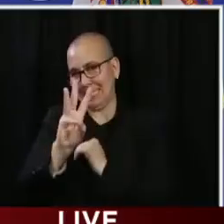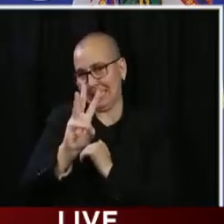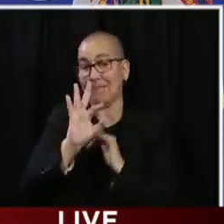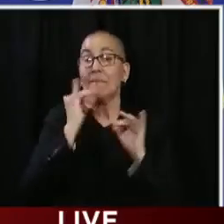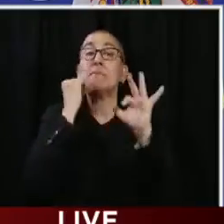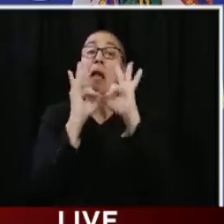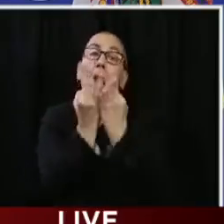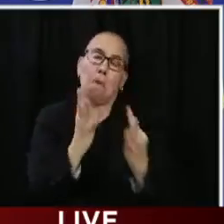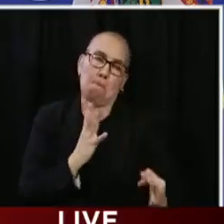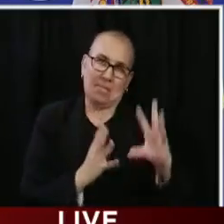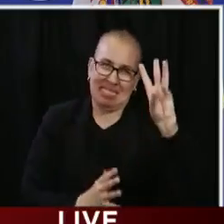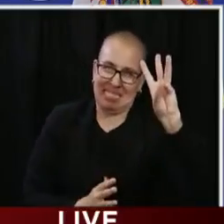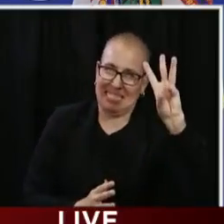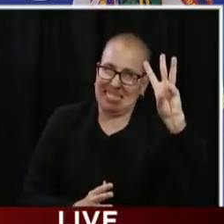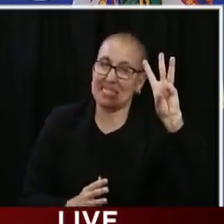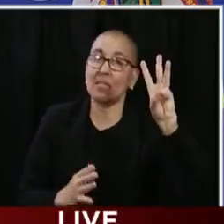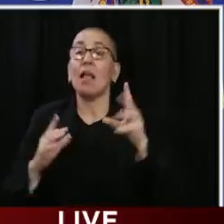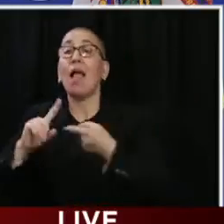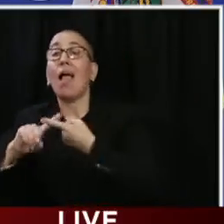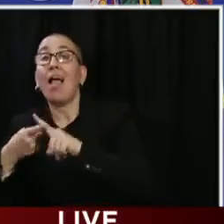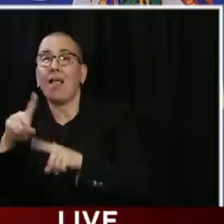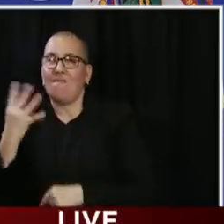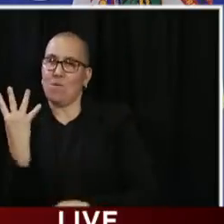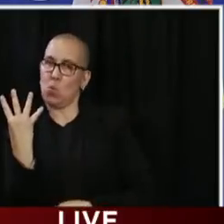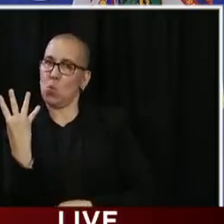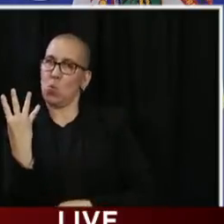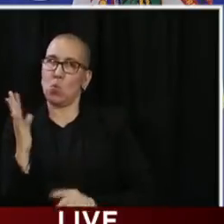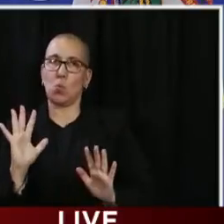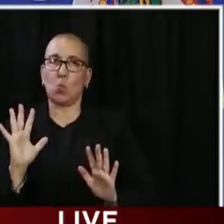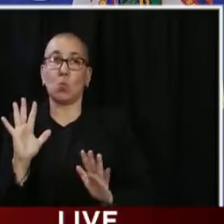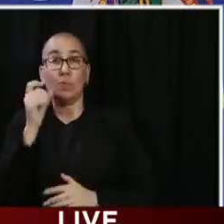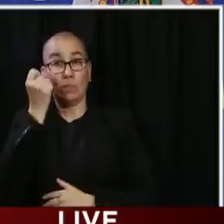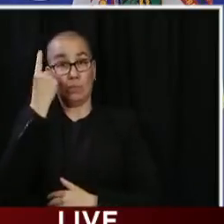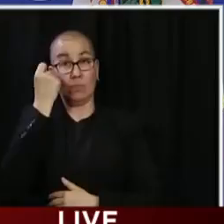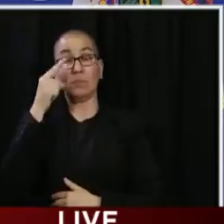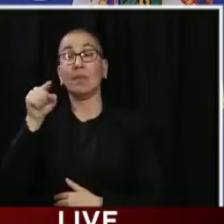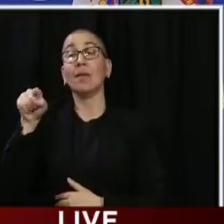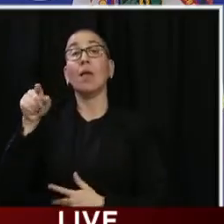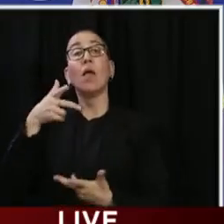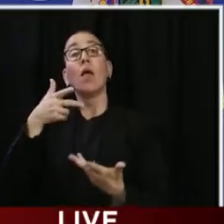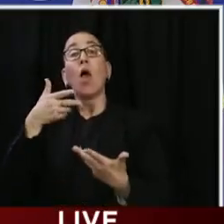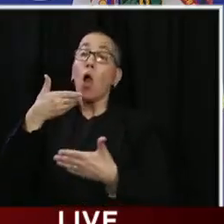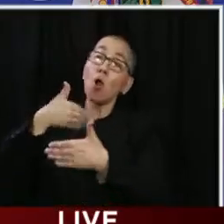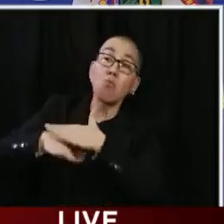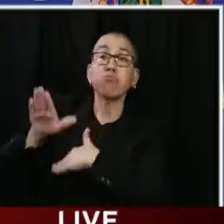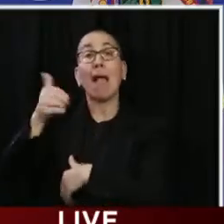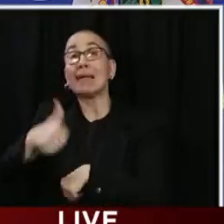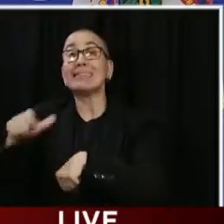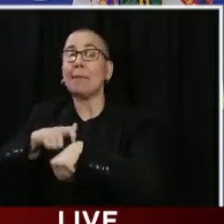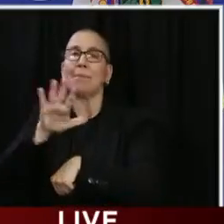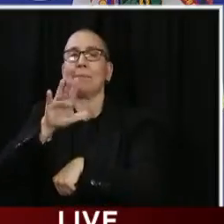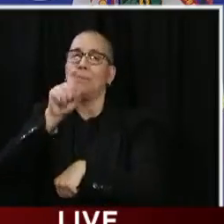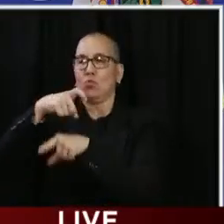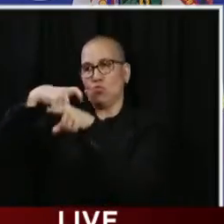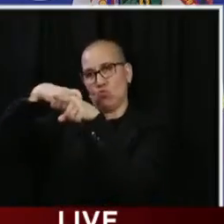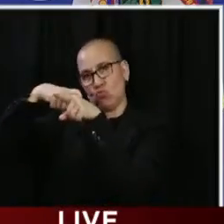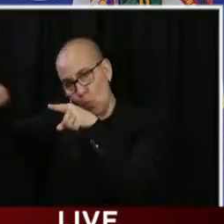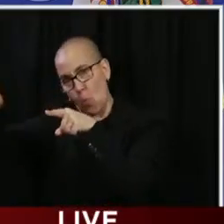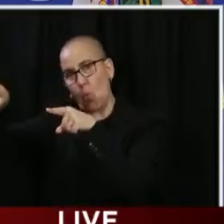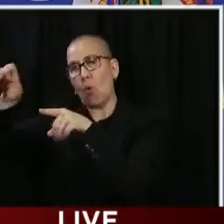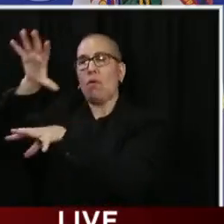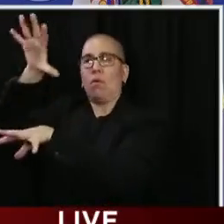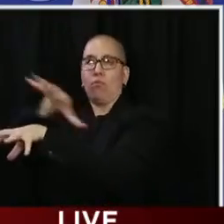will be required, so you can't just walk in. And we're asking that all workers in these settings wear masks, and we're